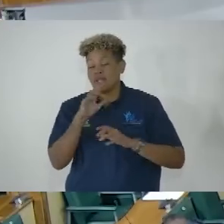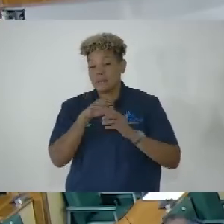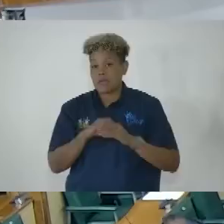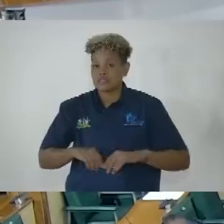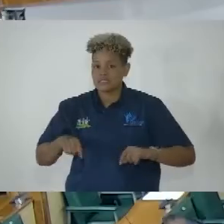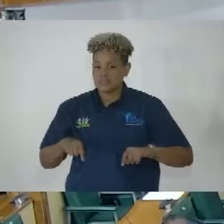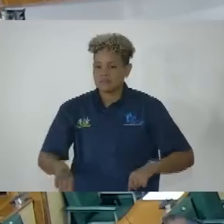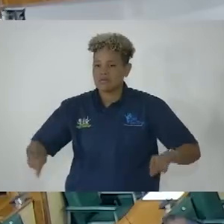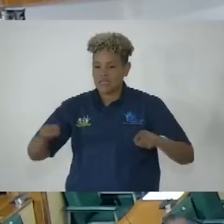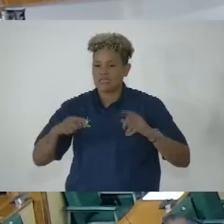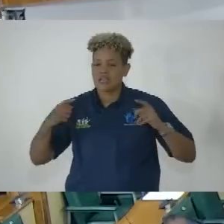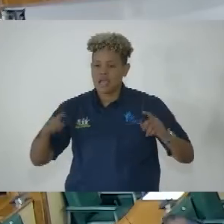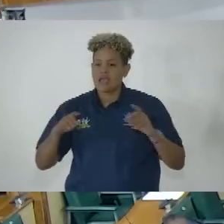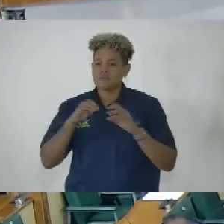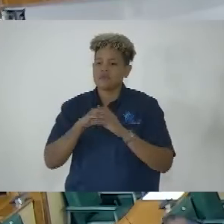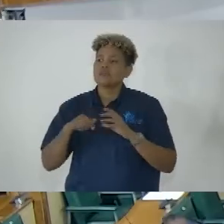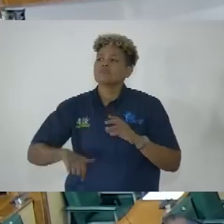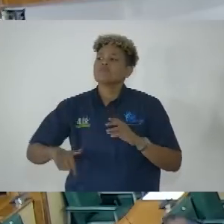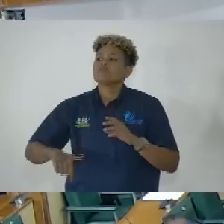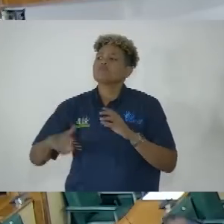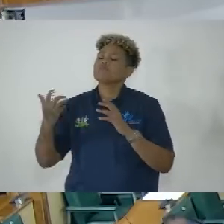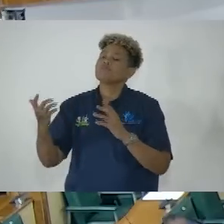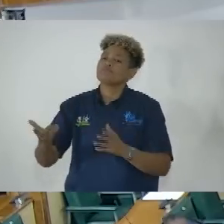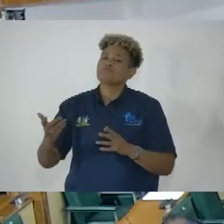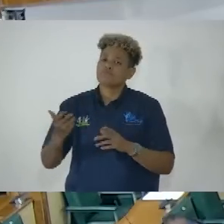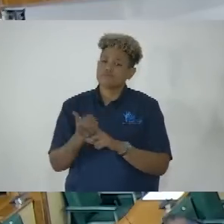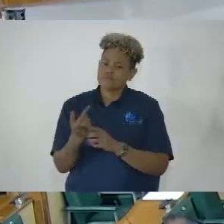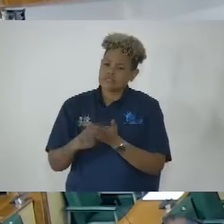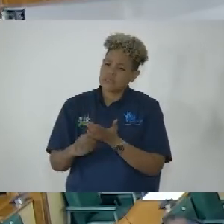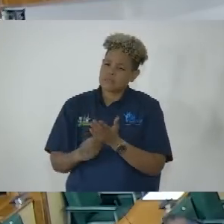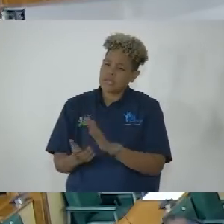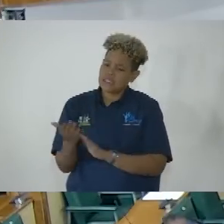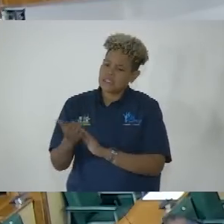participate in this debate.